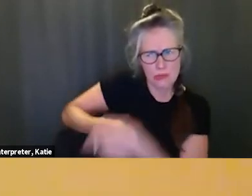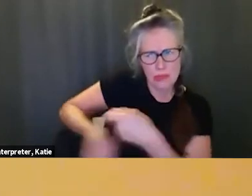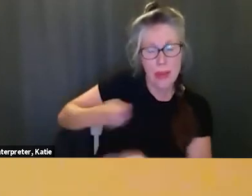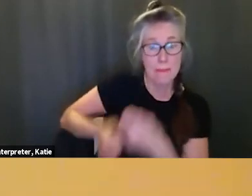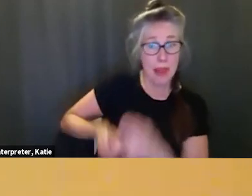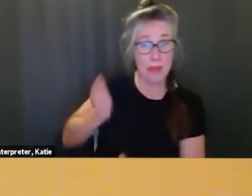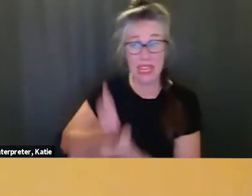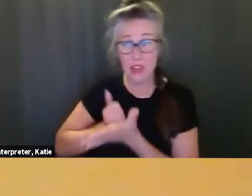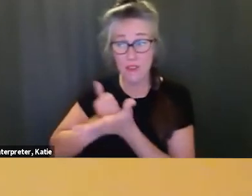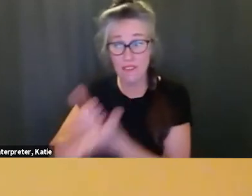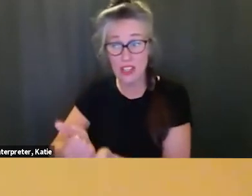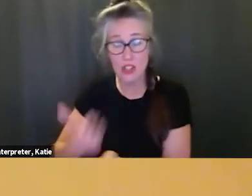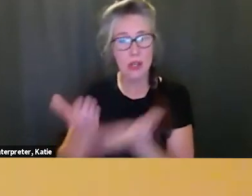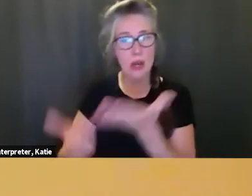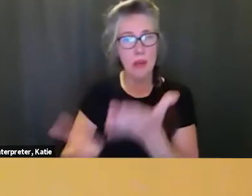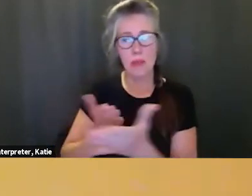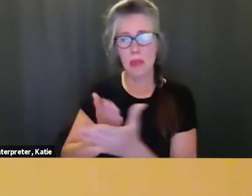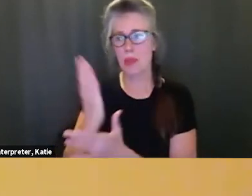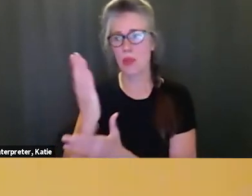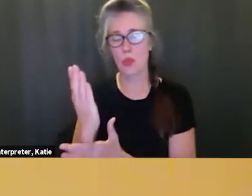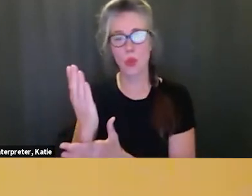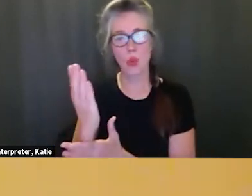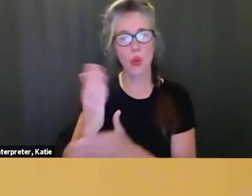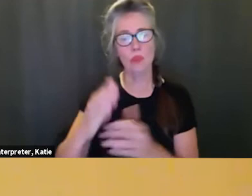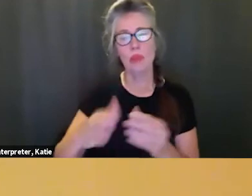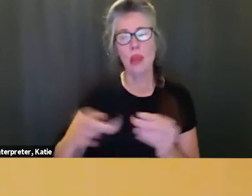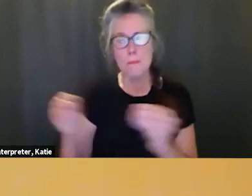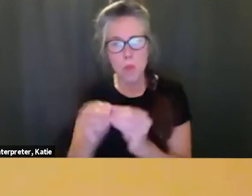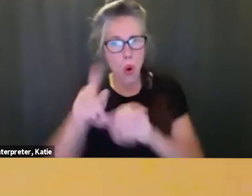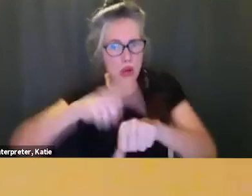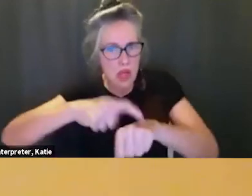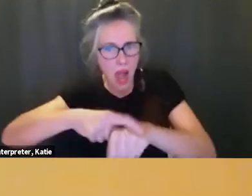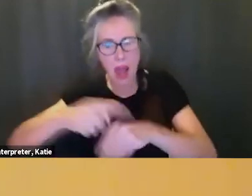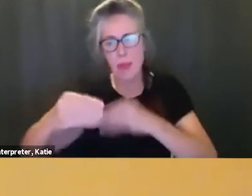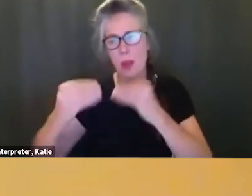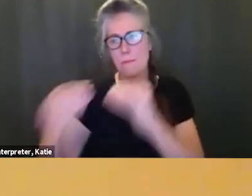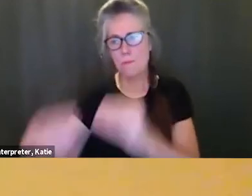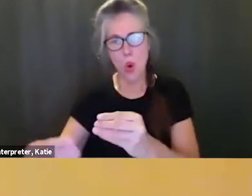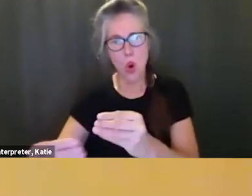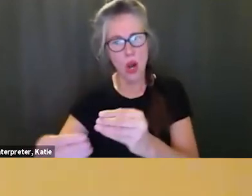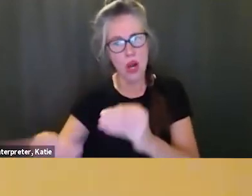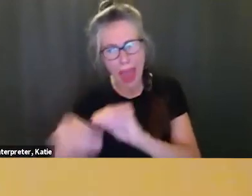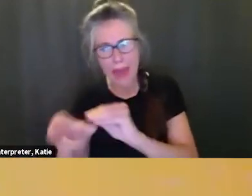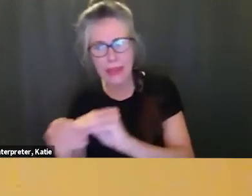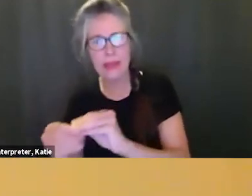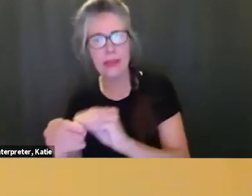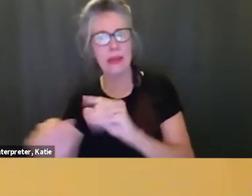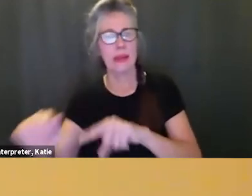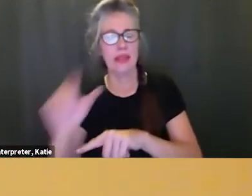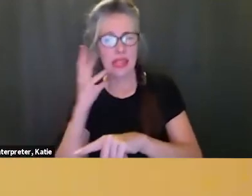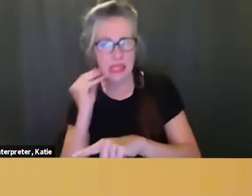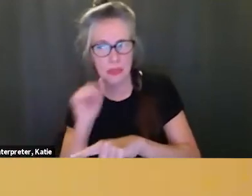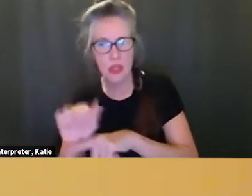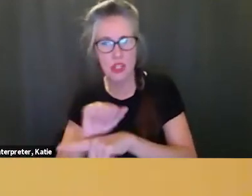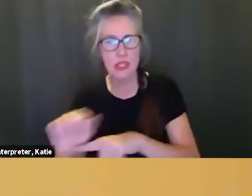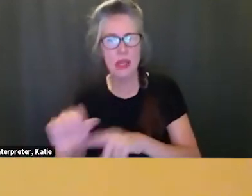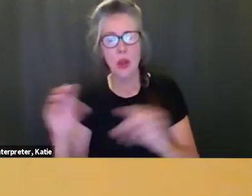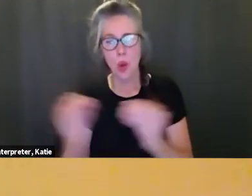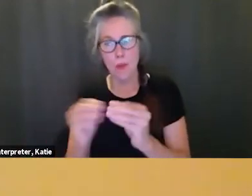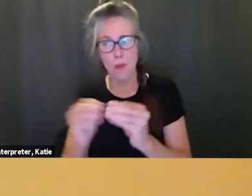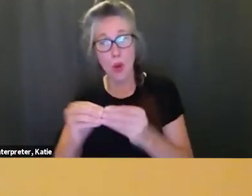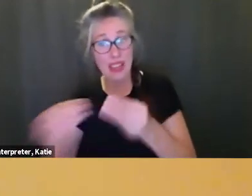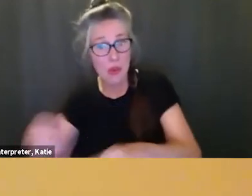intervention or whether it's through extension and exploration, that's what is a major focus of illustrative